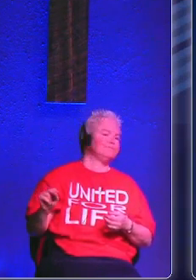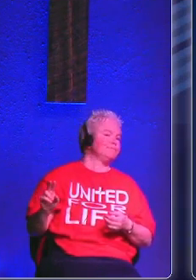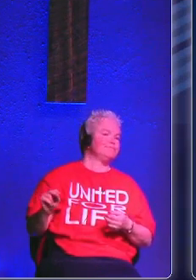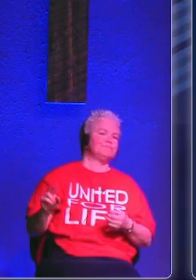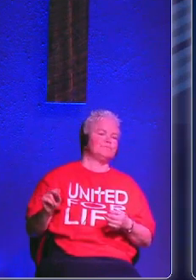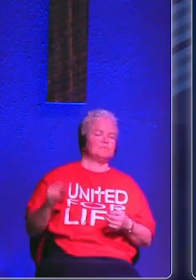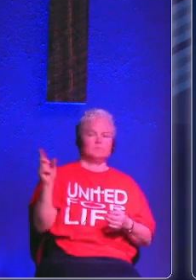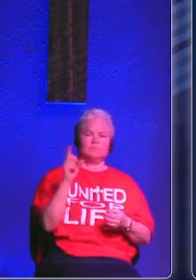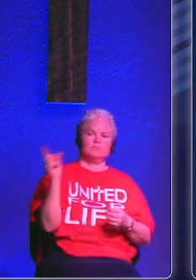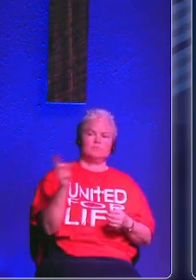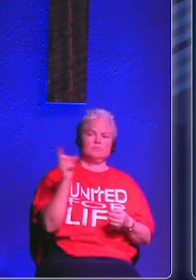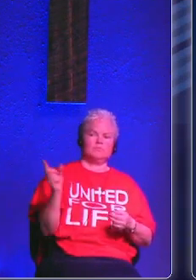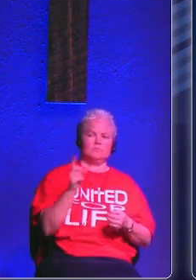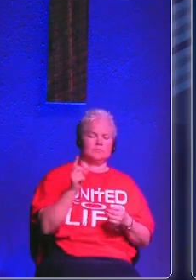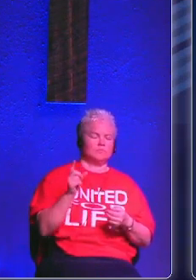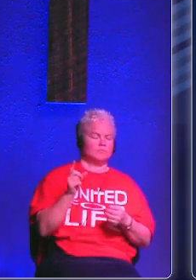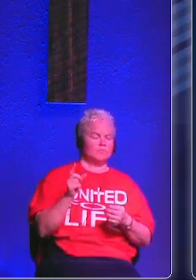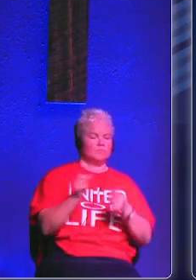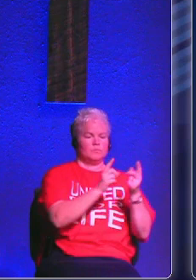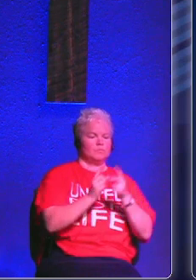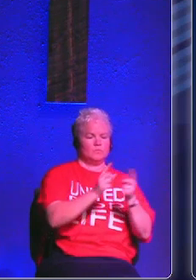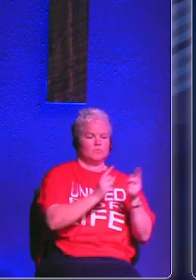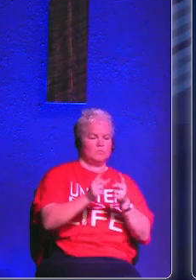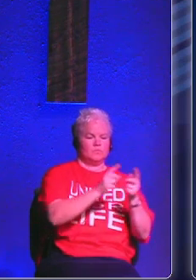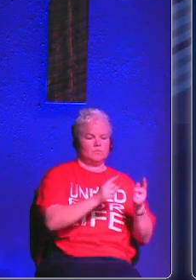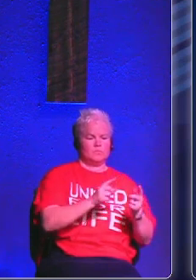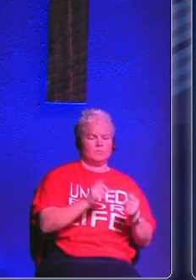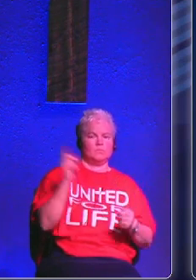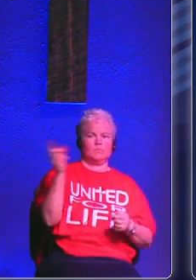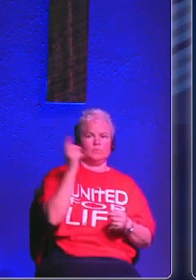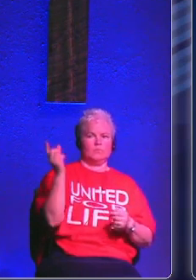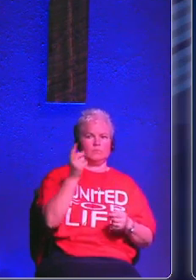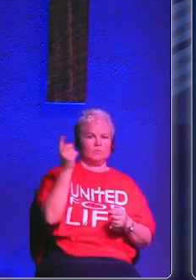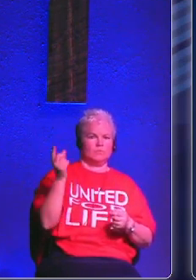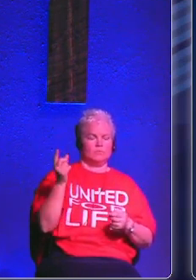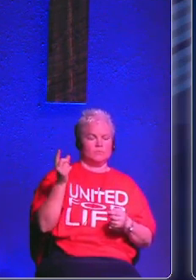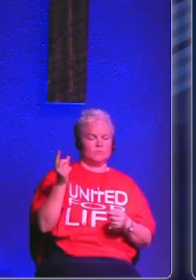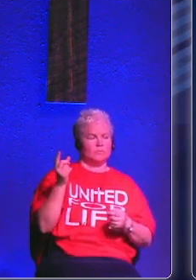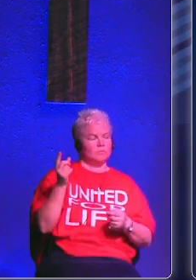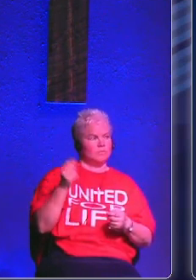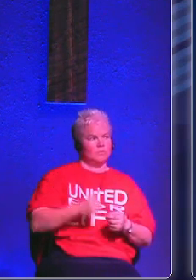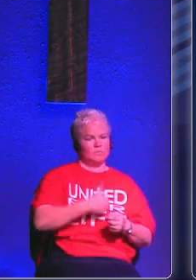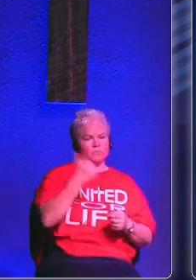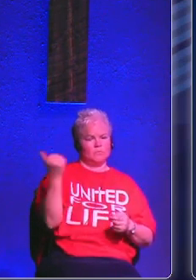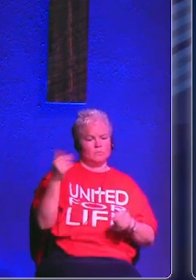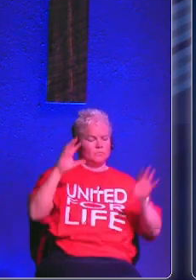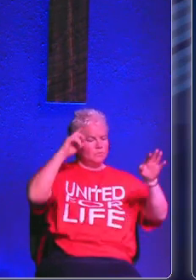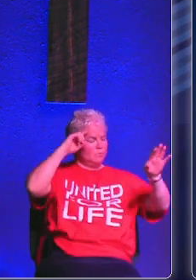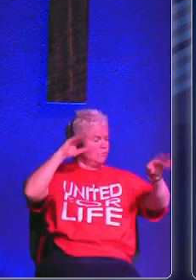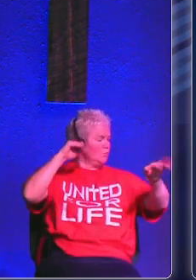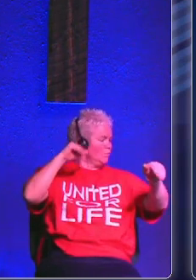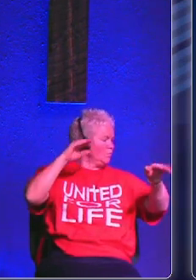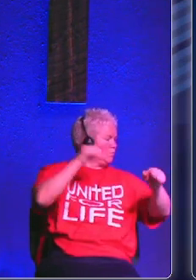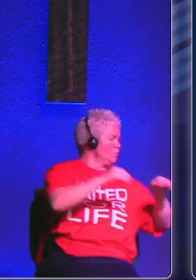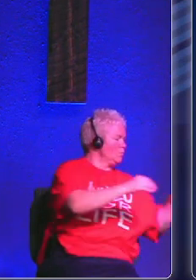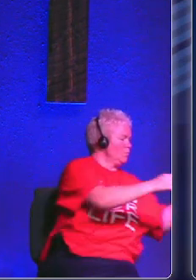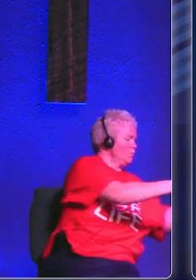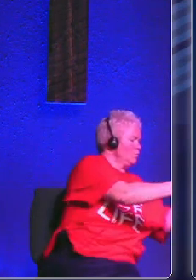Not always. But doing what others expect you to do, that's easy. Again, the path of least